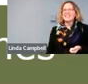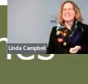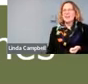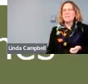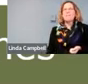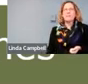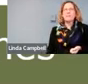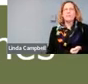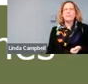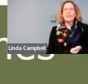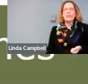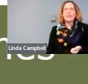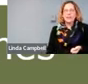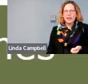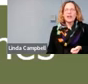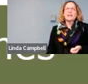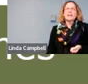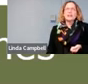it.